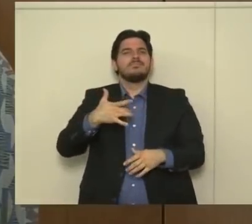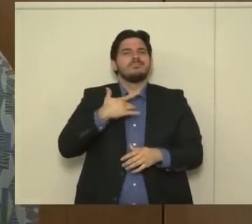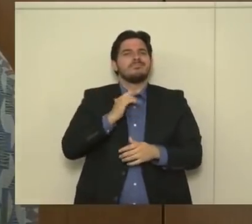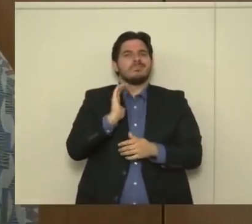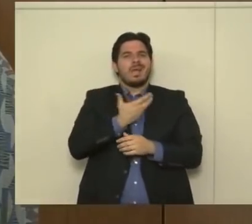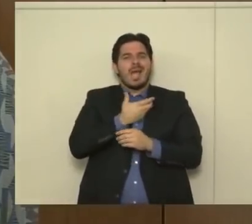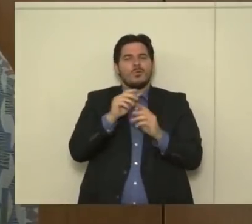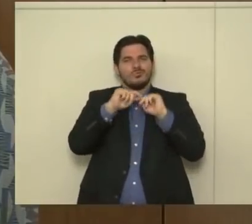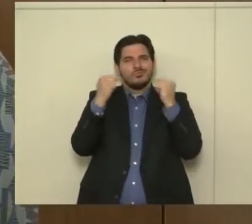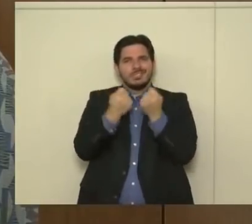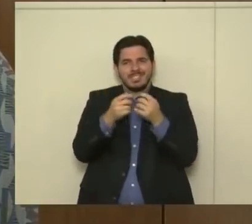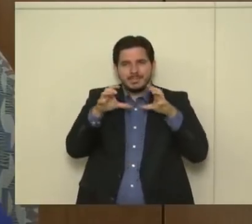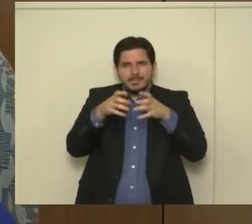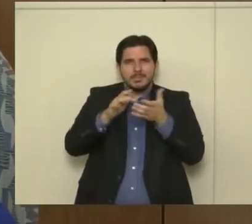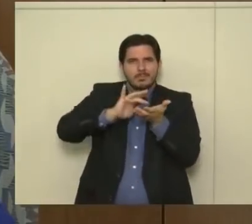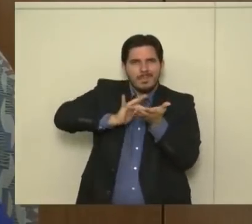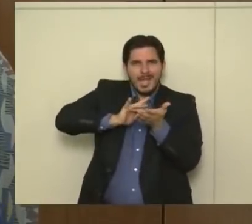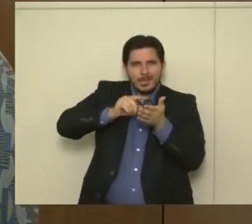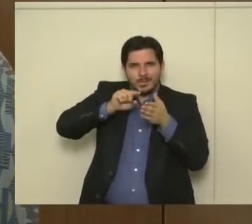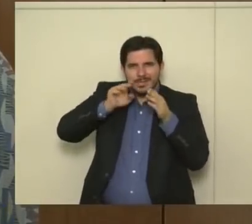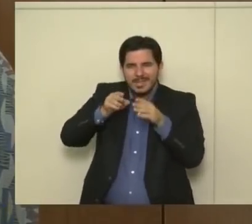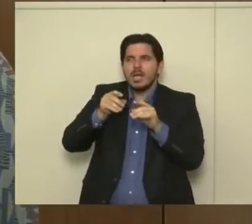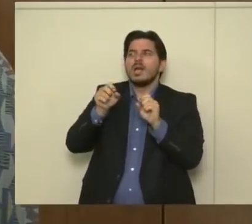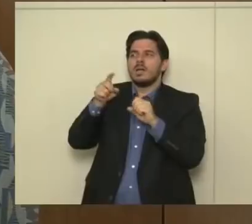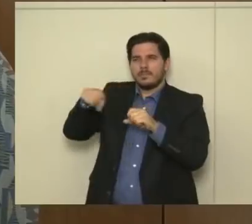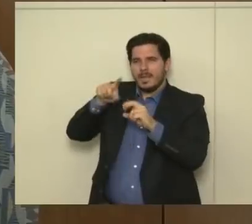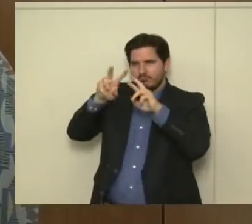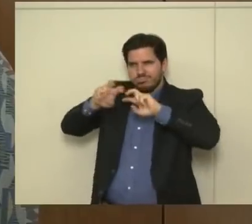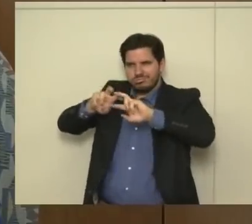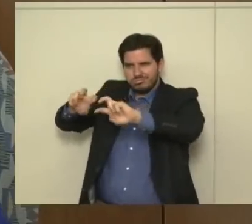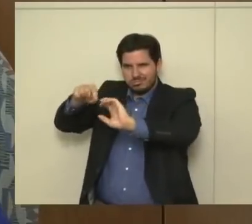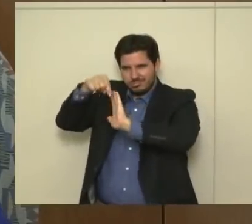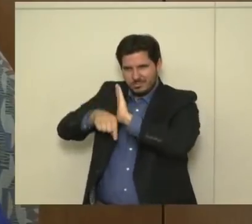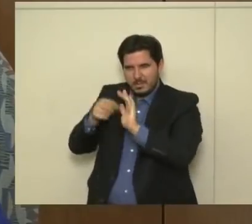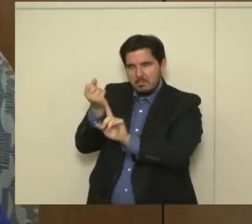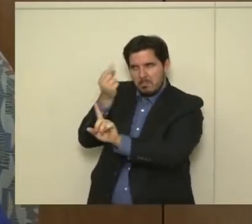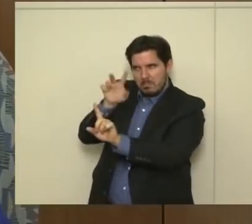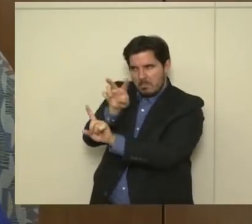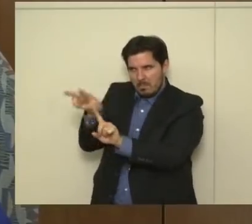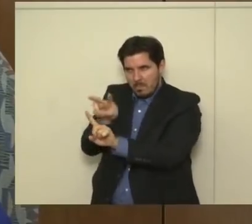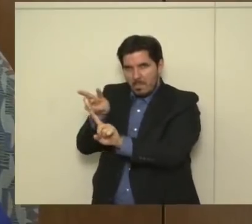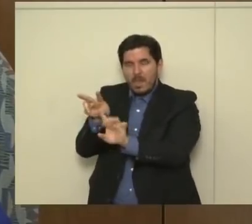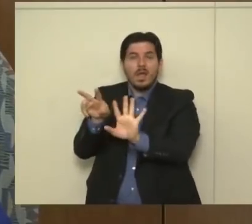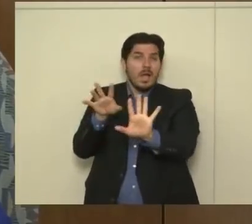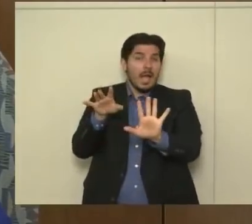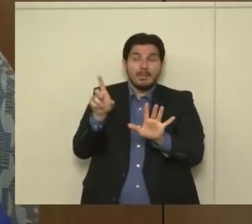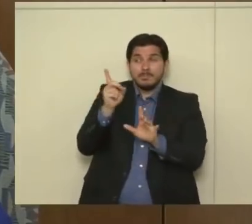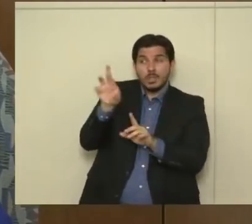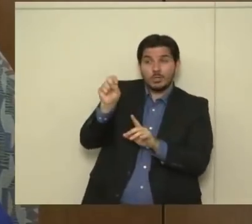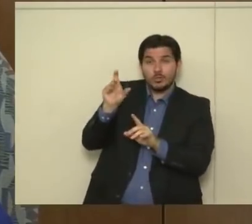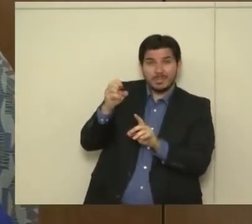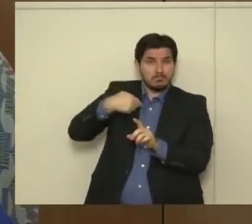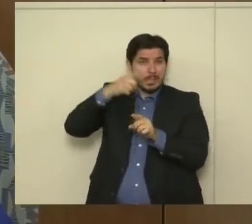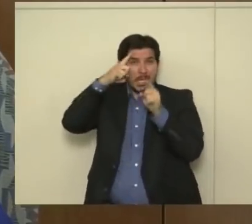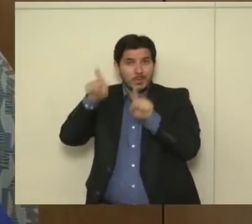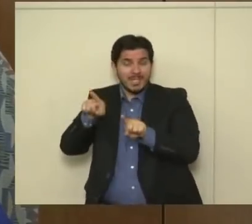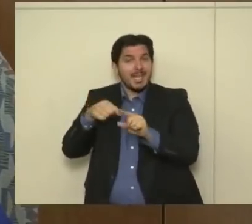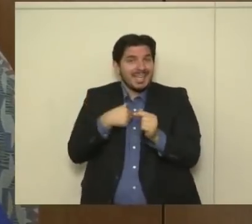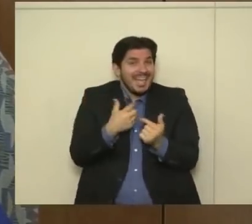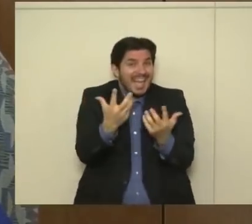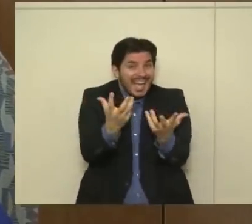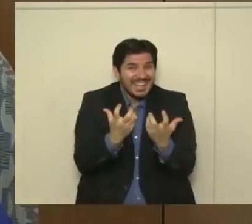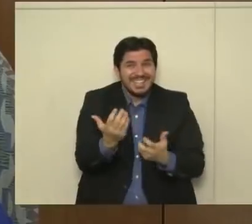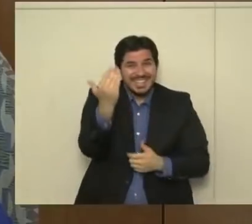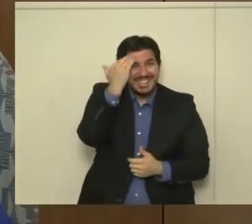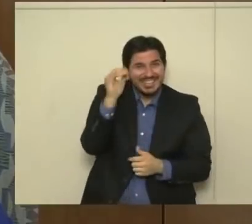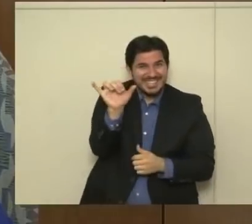can continue to look at that a little deeper, because I agree with Dr. Grace. I absolutely want to know the case numbers every